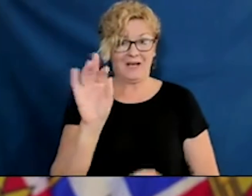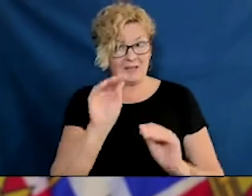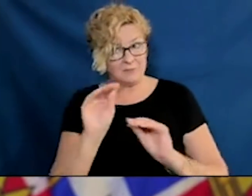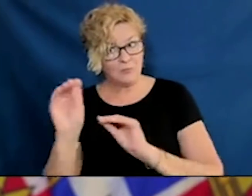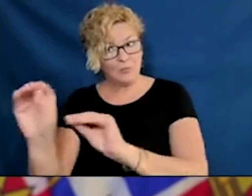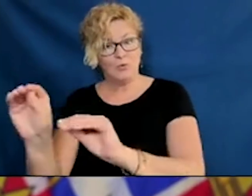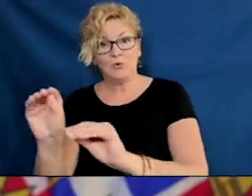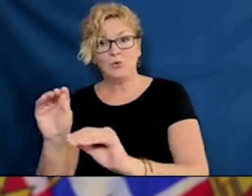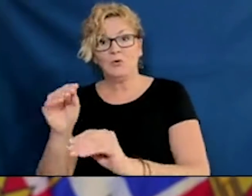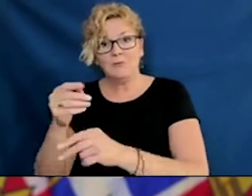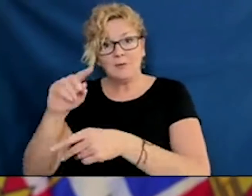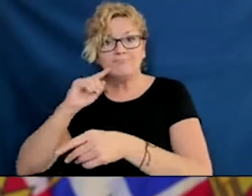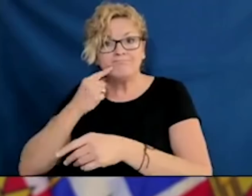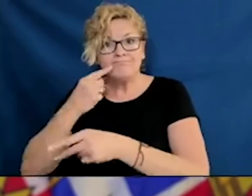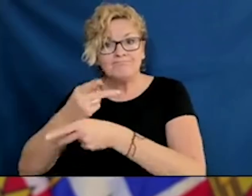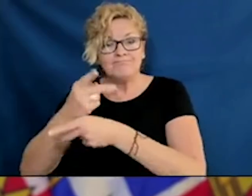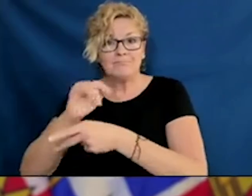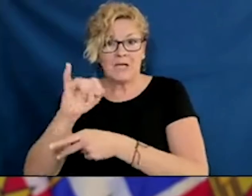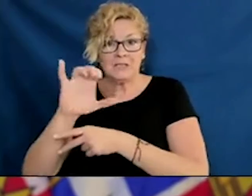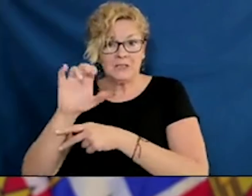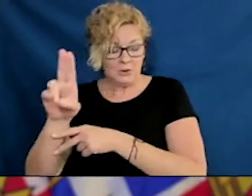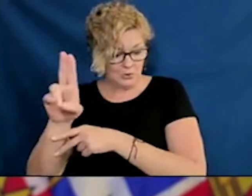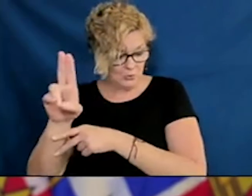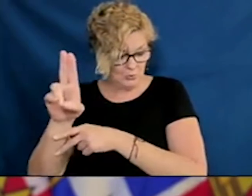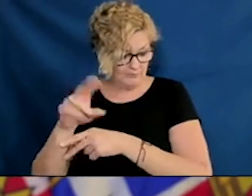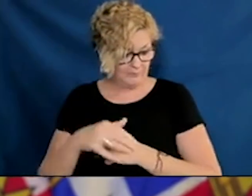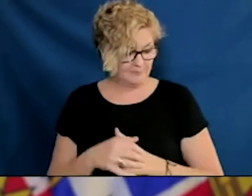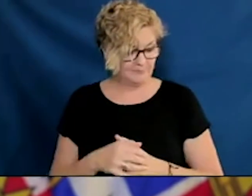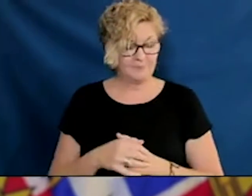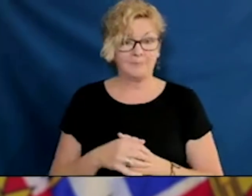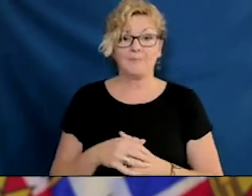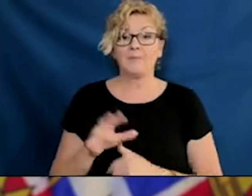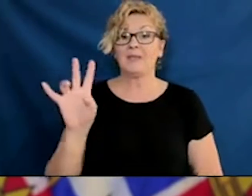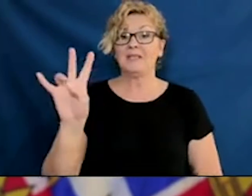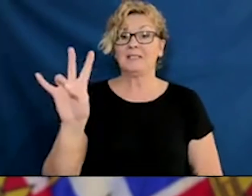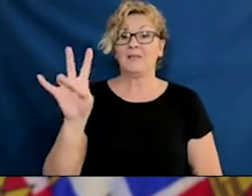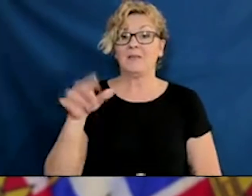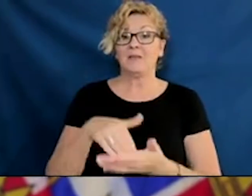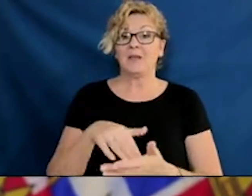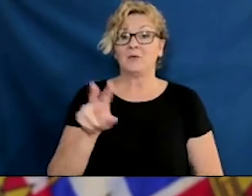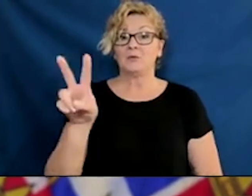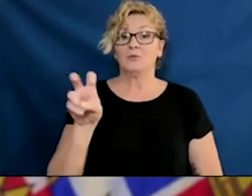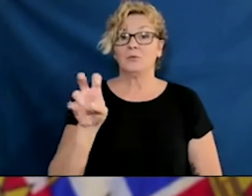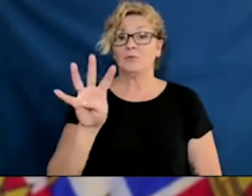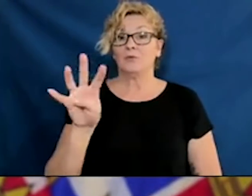7,242 people are under active public health monitoring, and